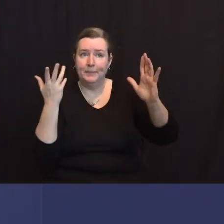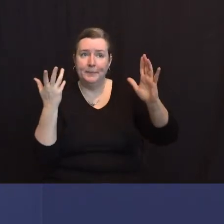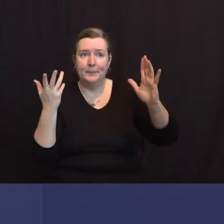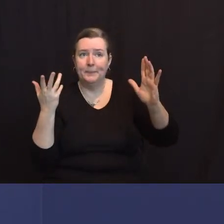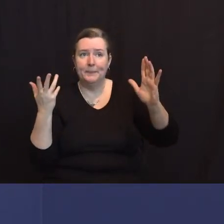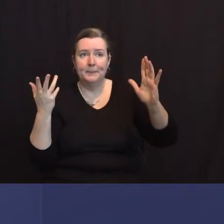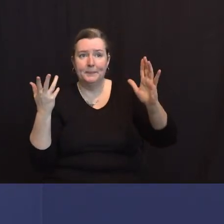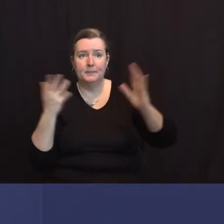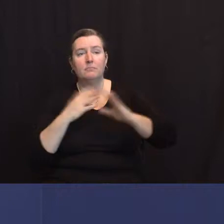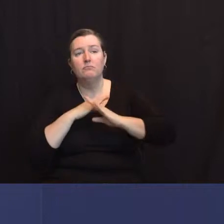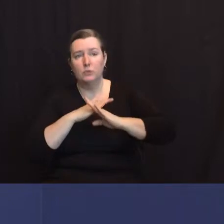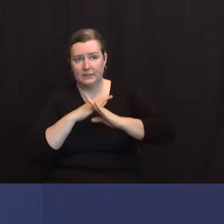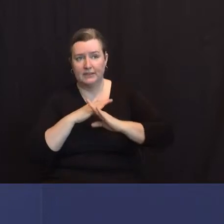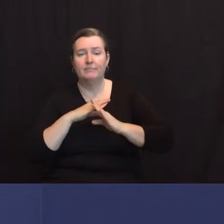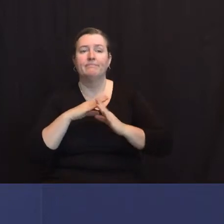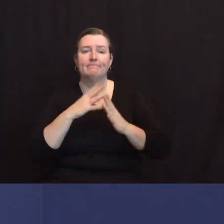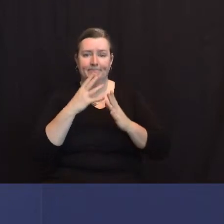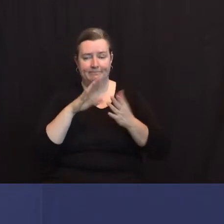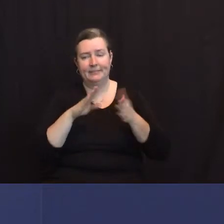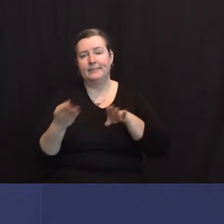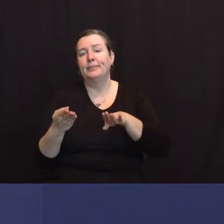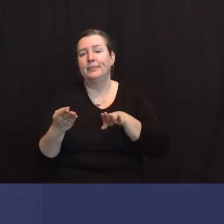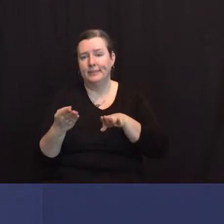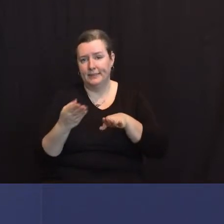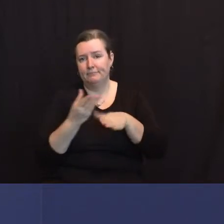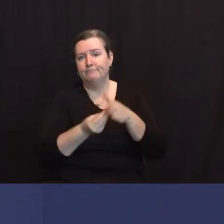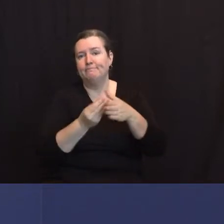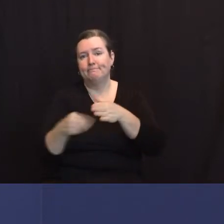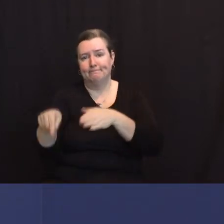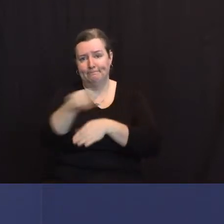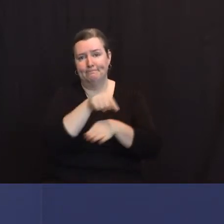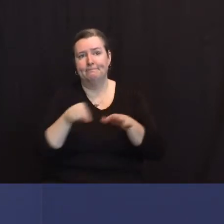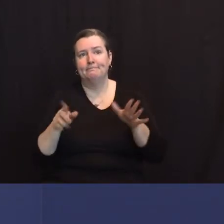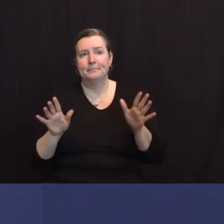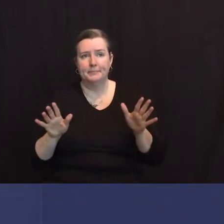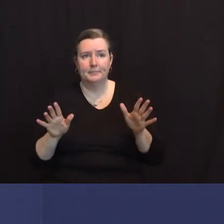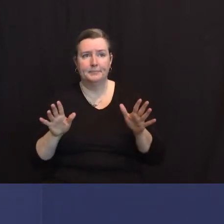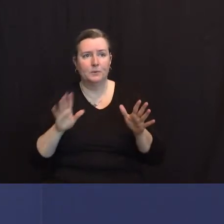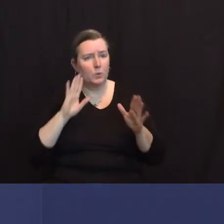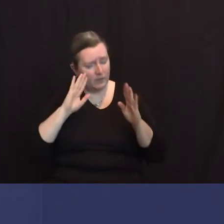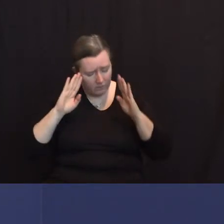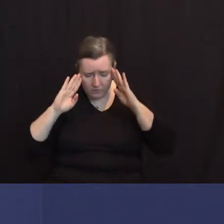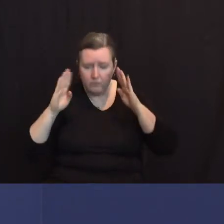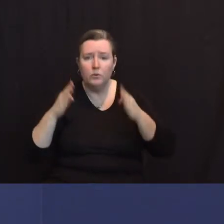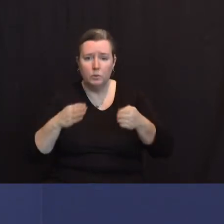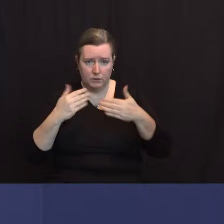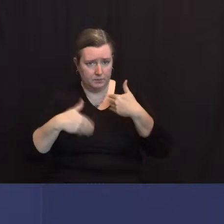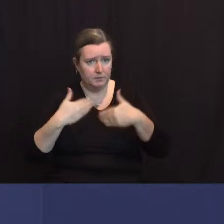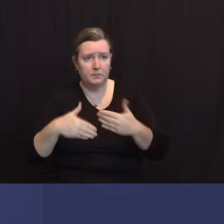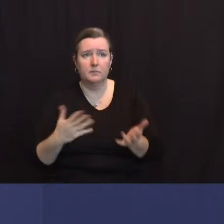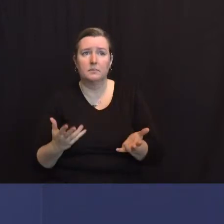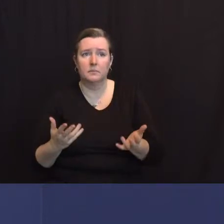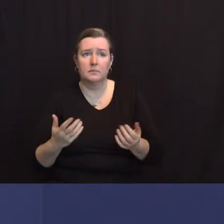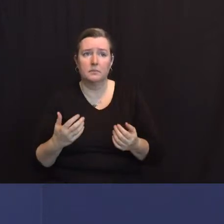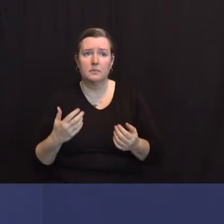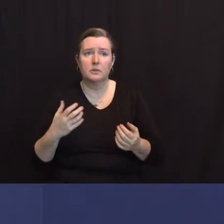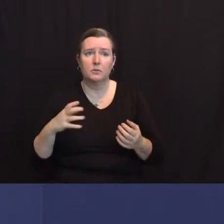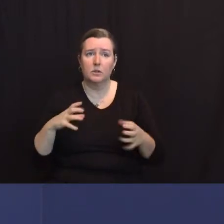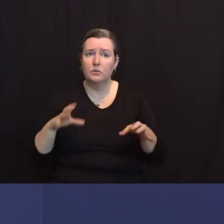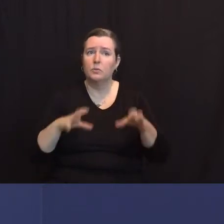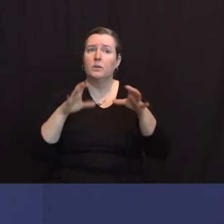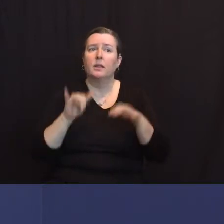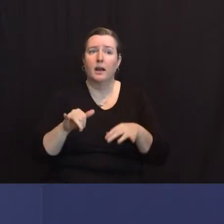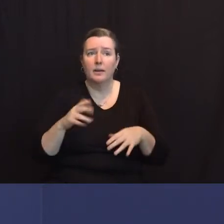and morbidity. That's our primary goal, and we really need to focus on that. As a result, we're doing that, and also the FEMA